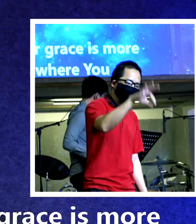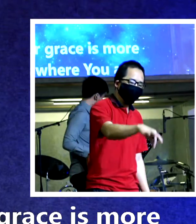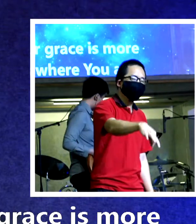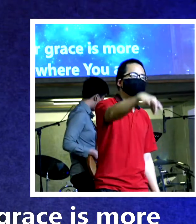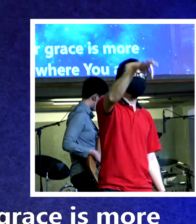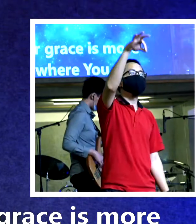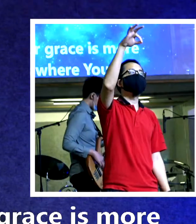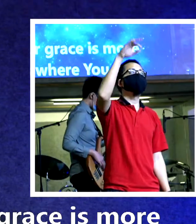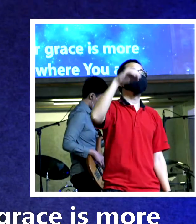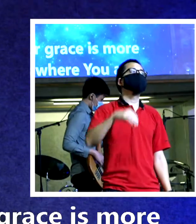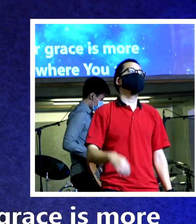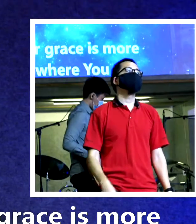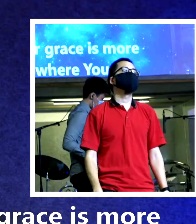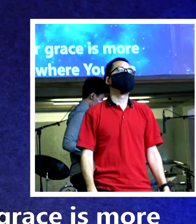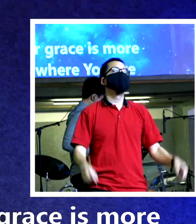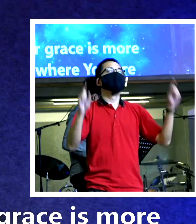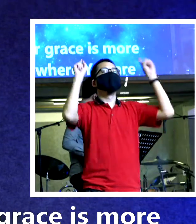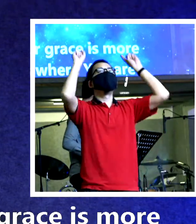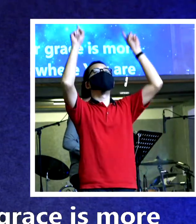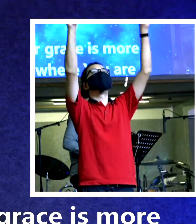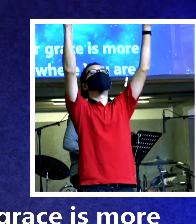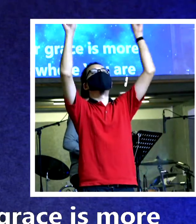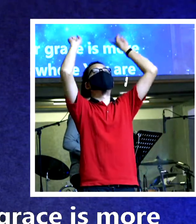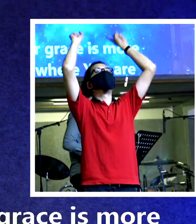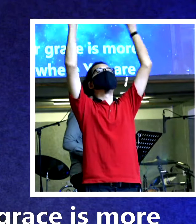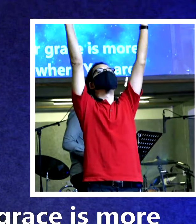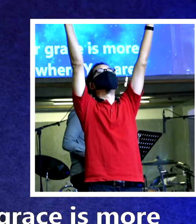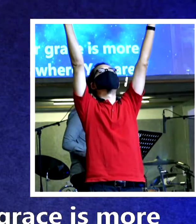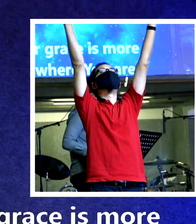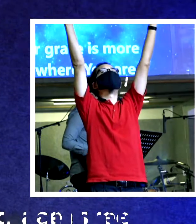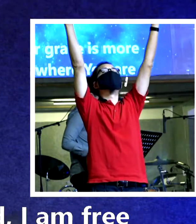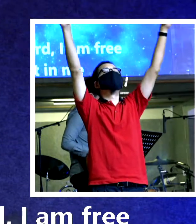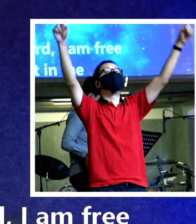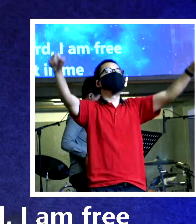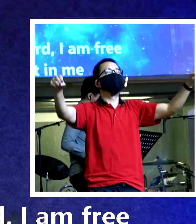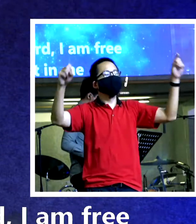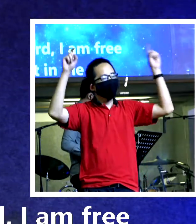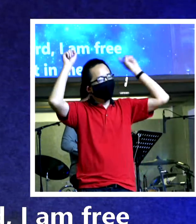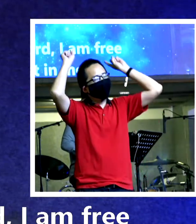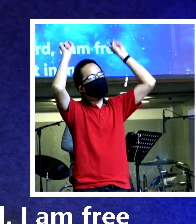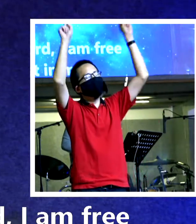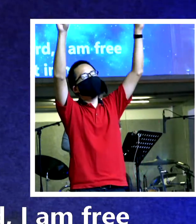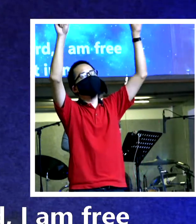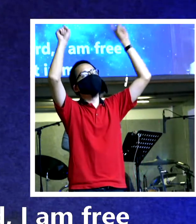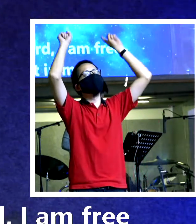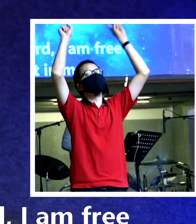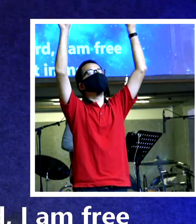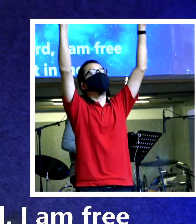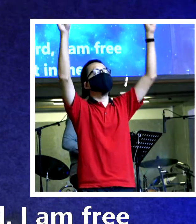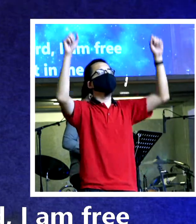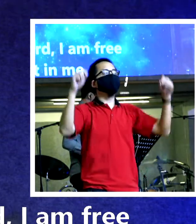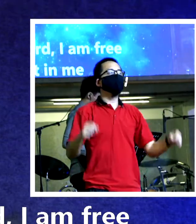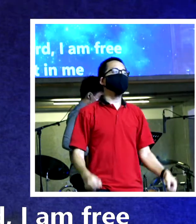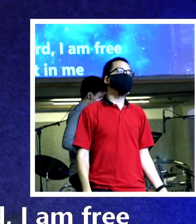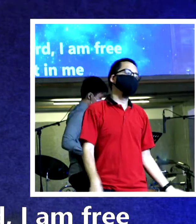grace is found, is where you are. Where you are. Lord, we want to be there. Where you